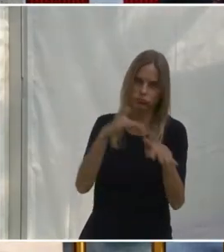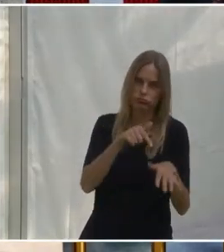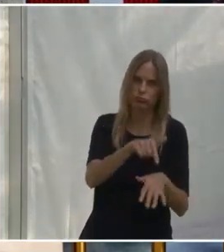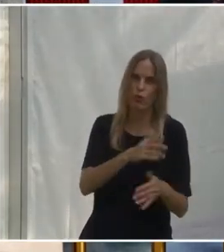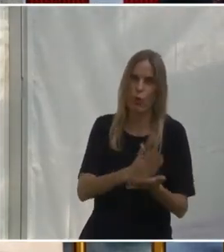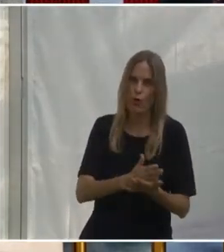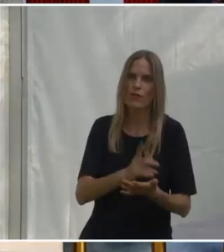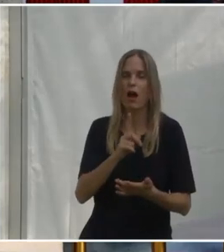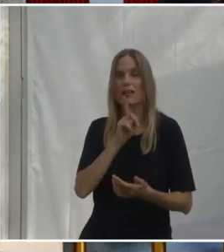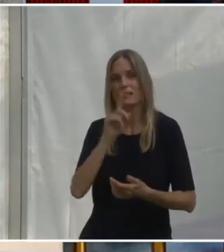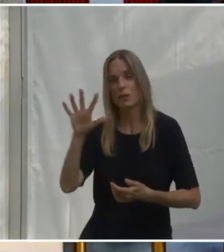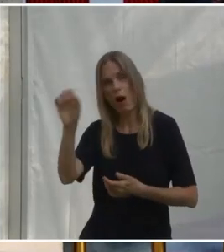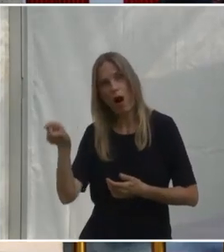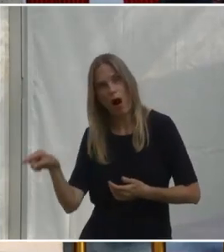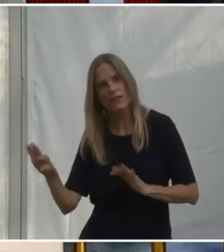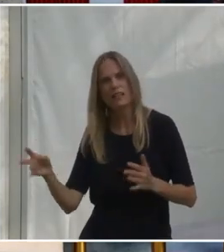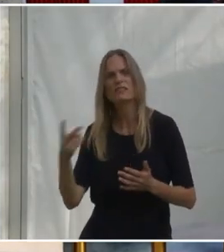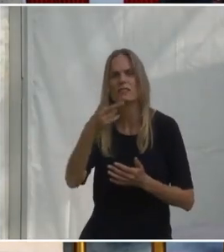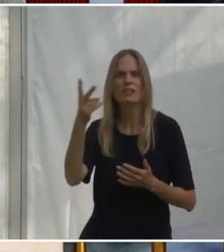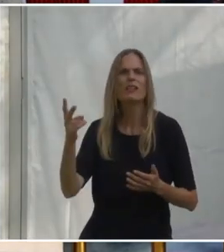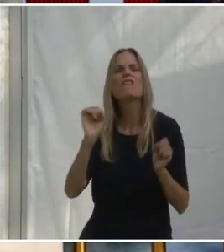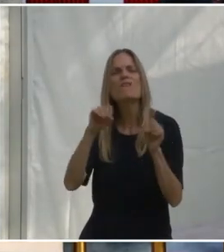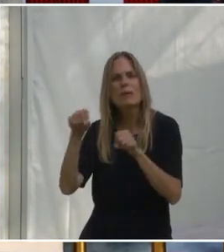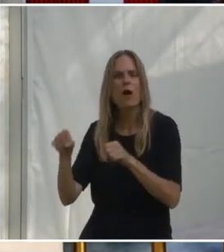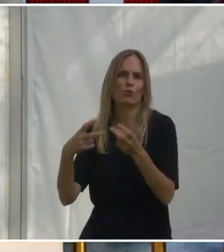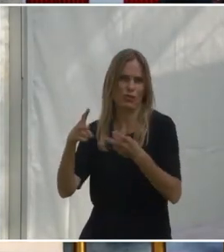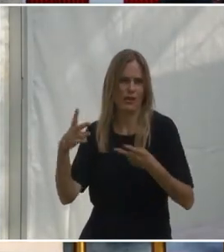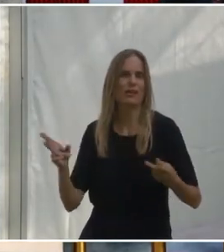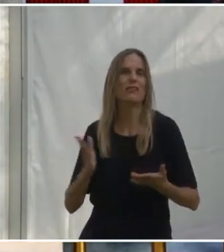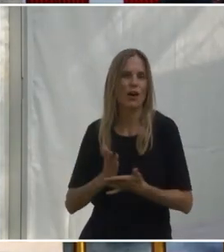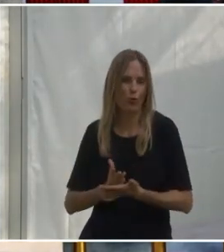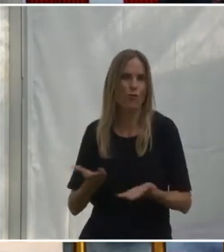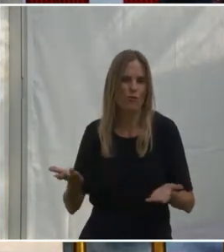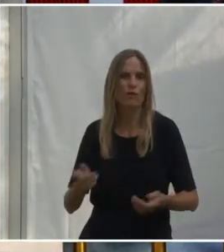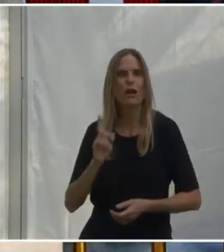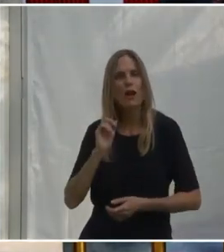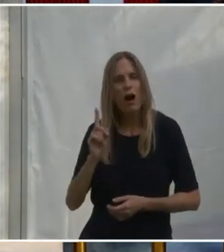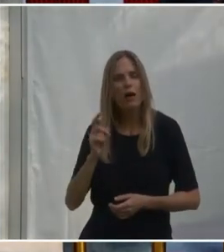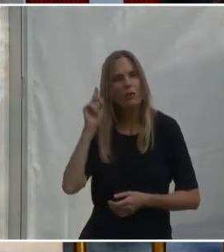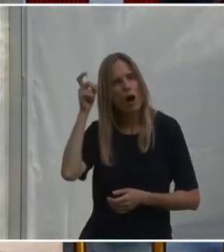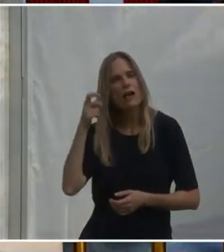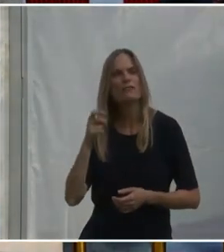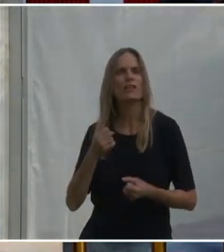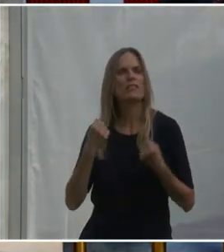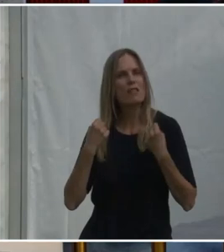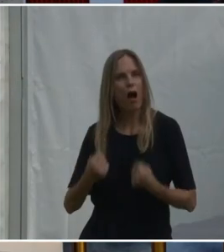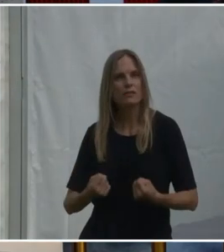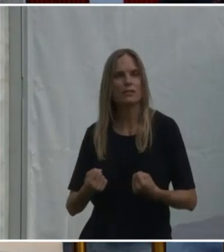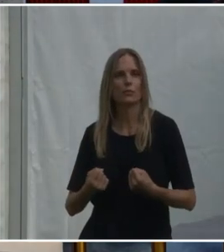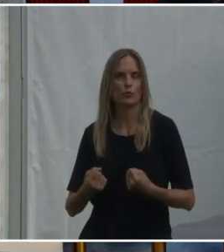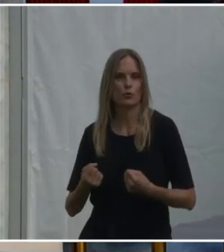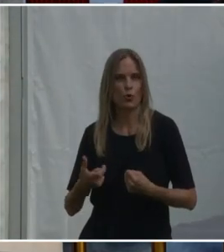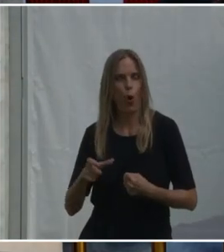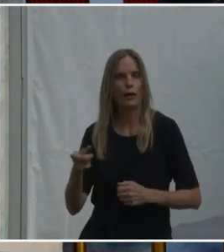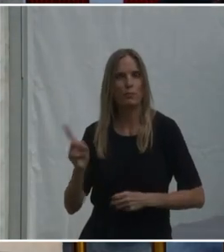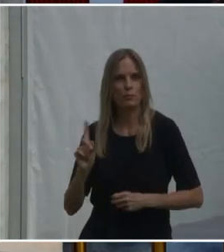but also in Africa, that are enormous. And it's kind of, but I think the challenges there really are